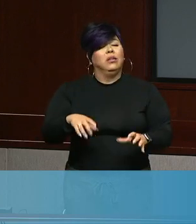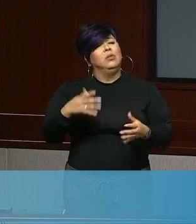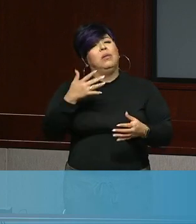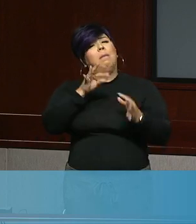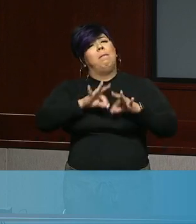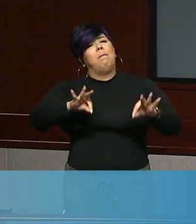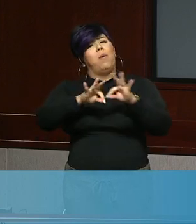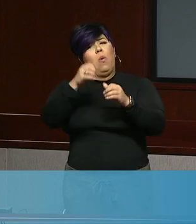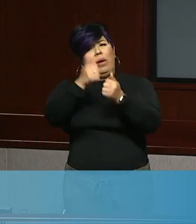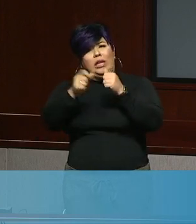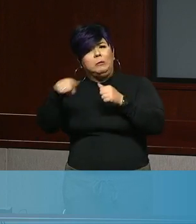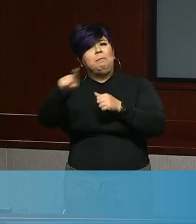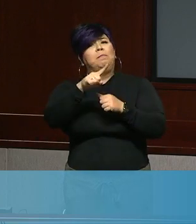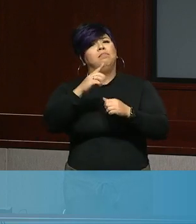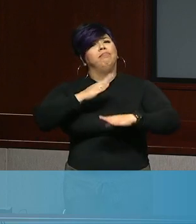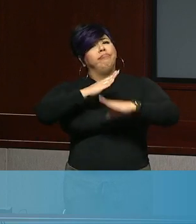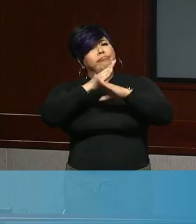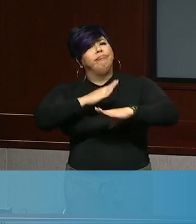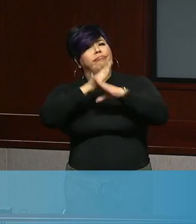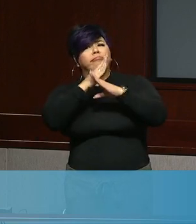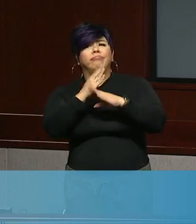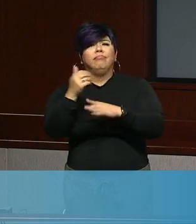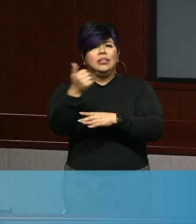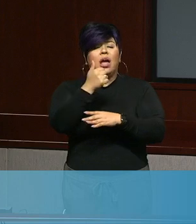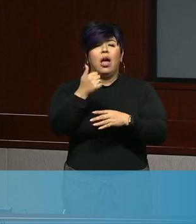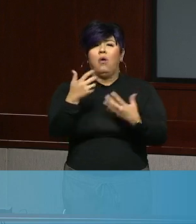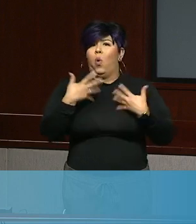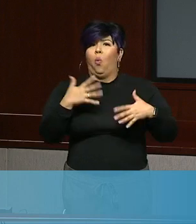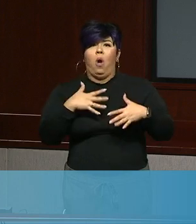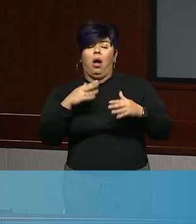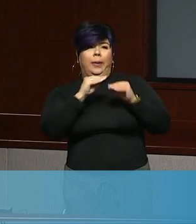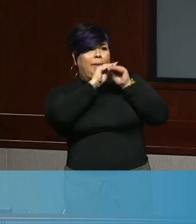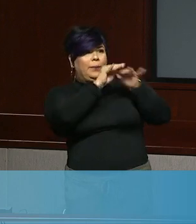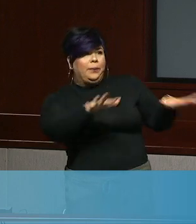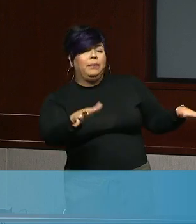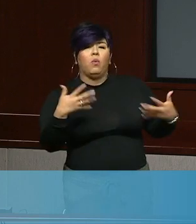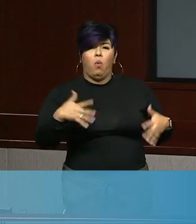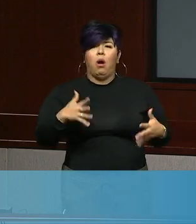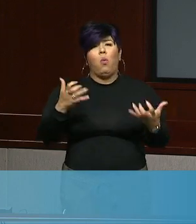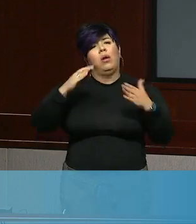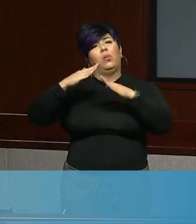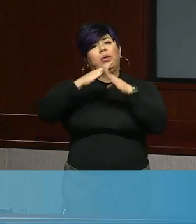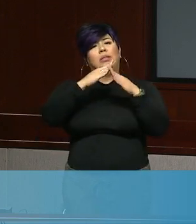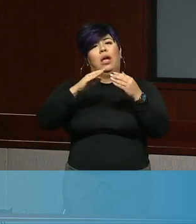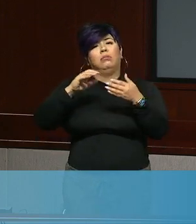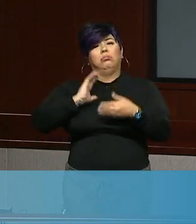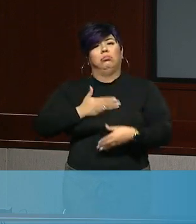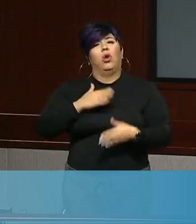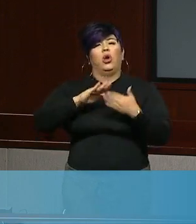precaution they can to avoid catching it, to avoid transmitting it to others, and to keep our community safe. Thanks, Sam.